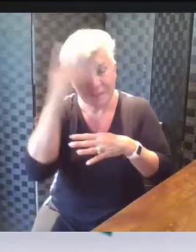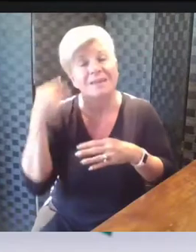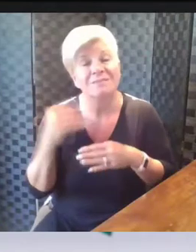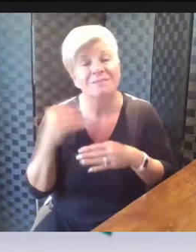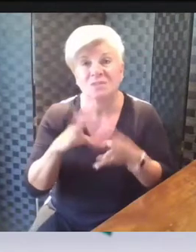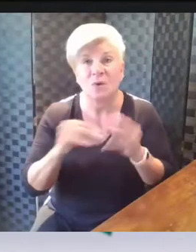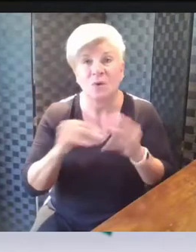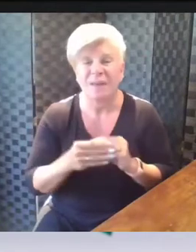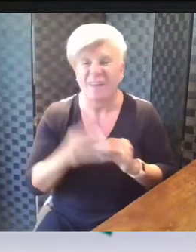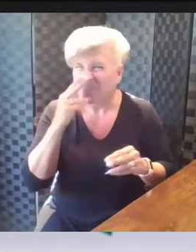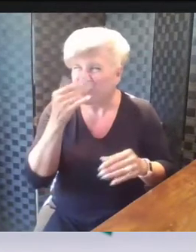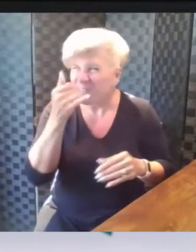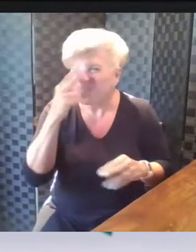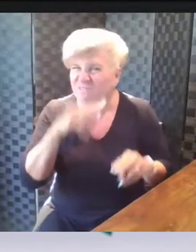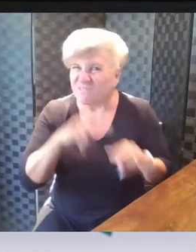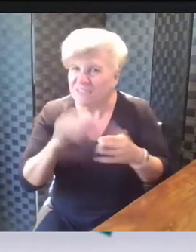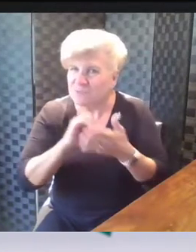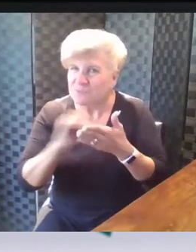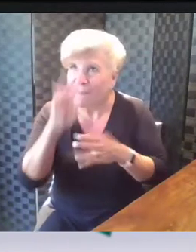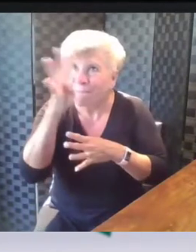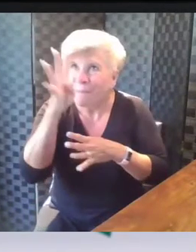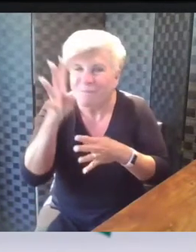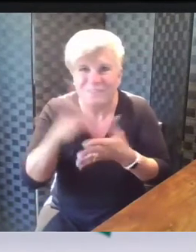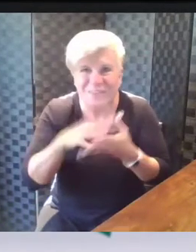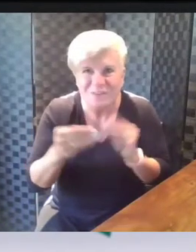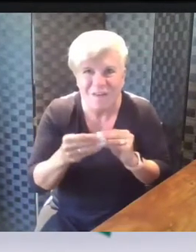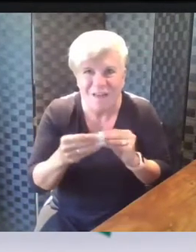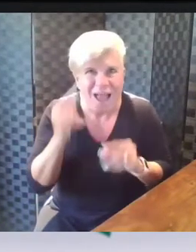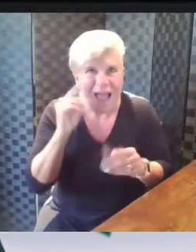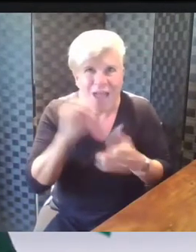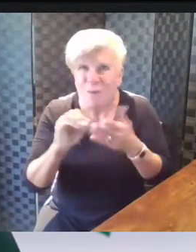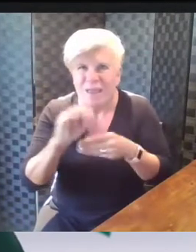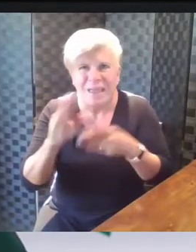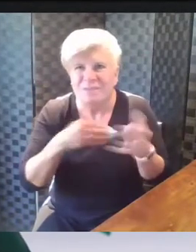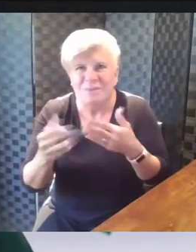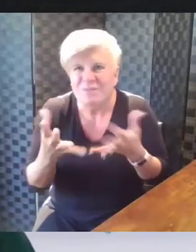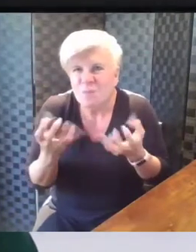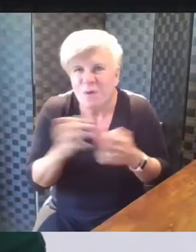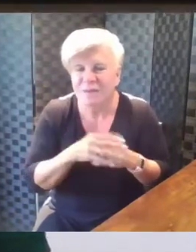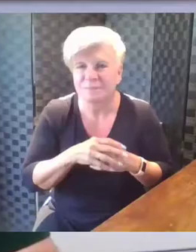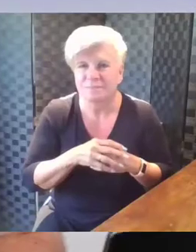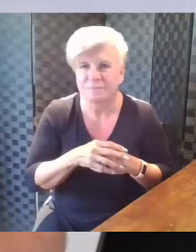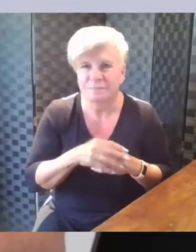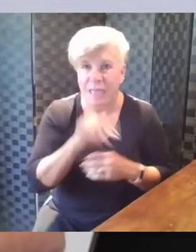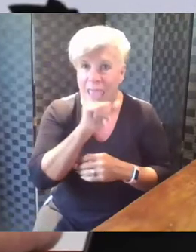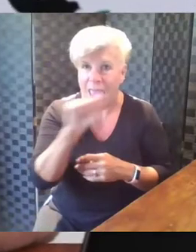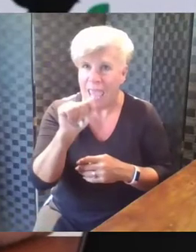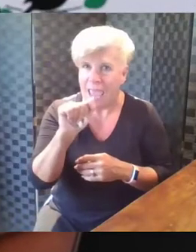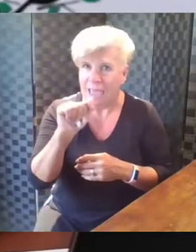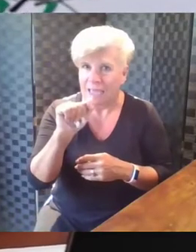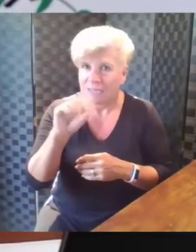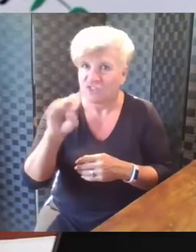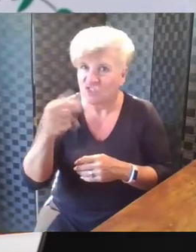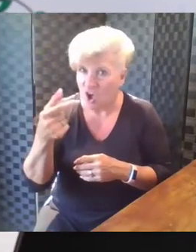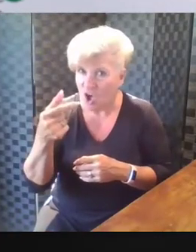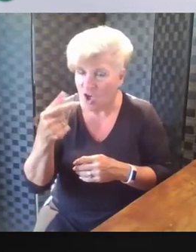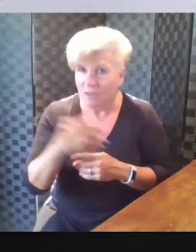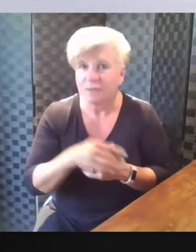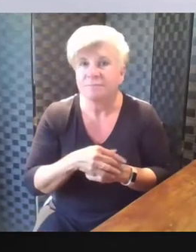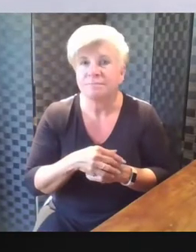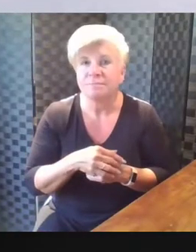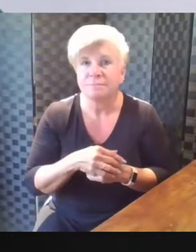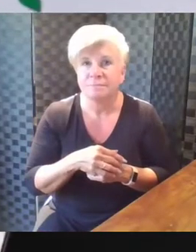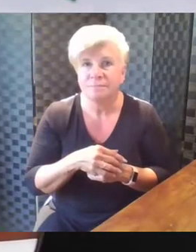fun to be make-believe because I can think of anything I want and write about it. So I'm going to say, a dog